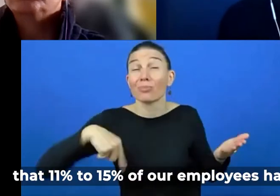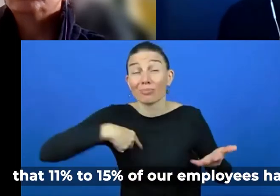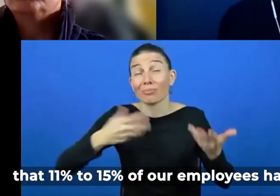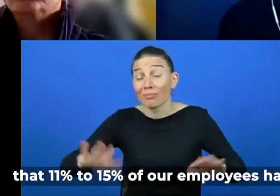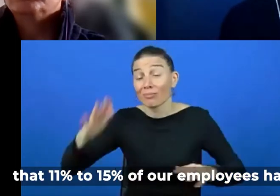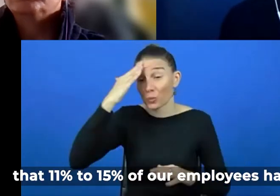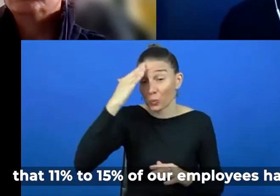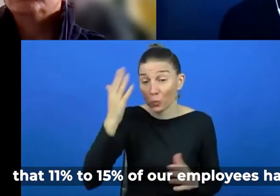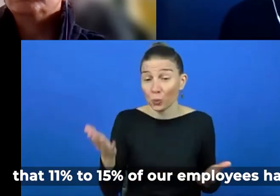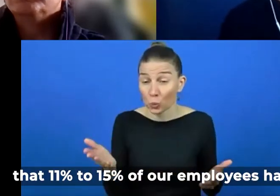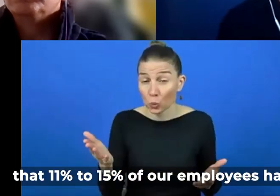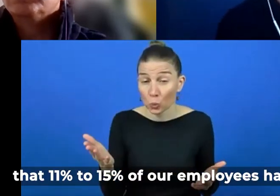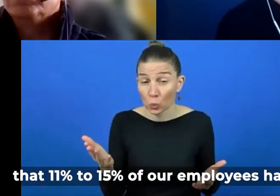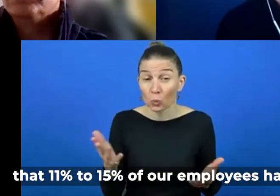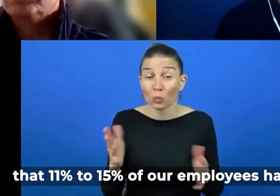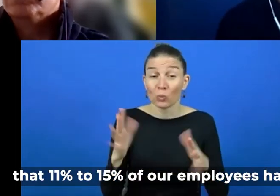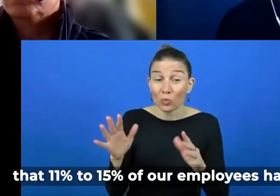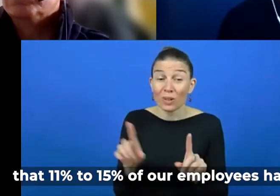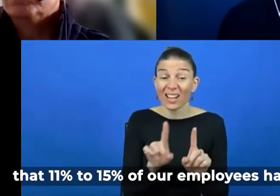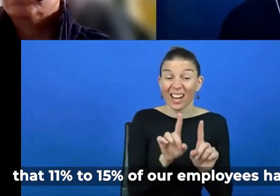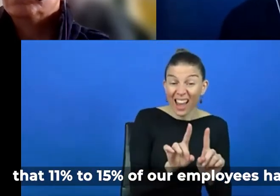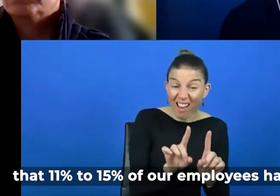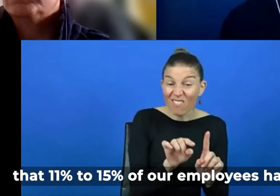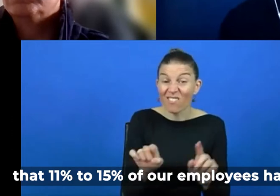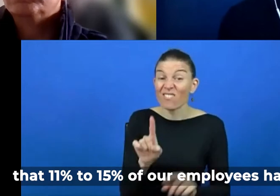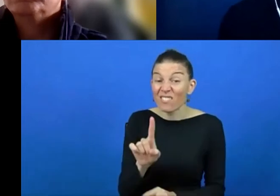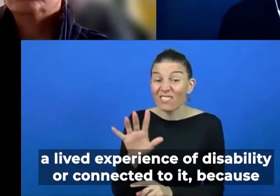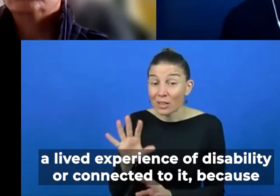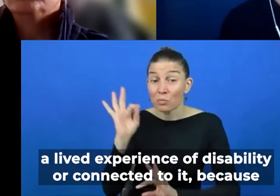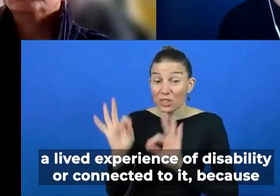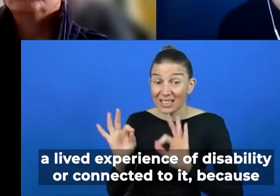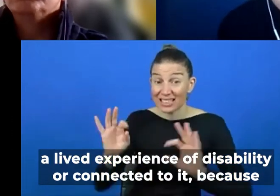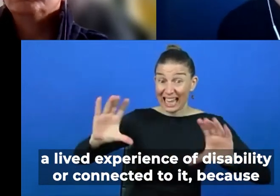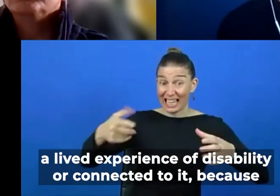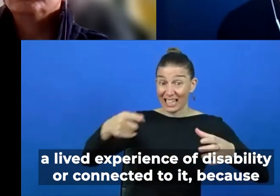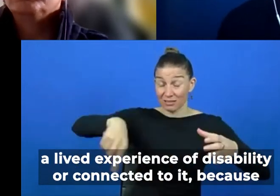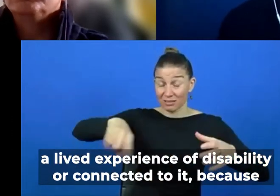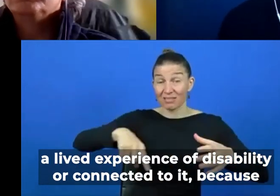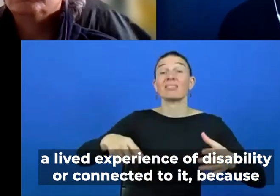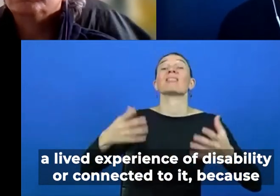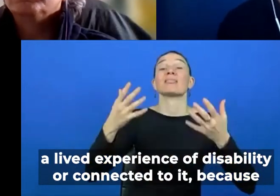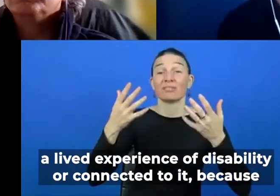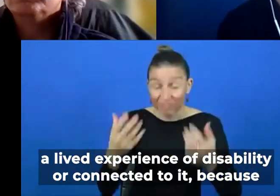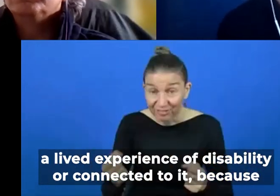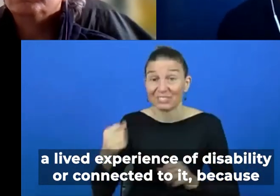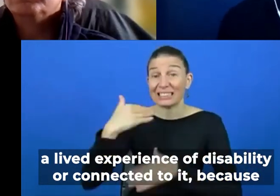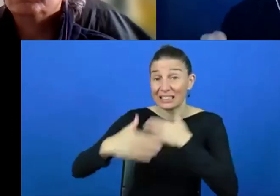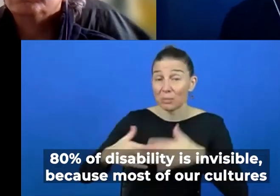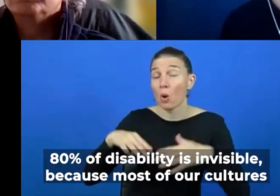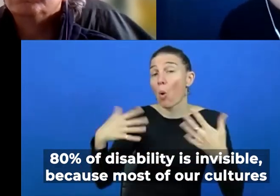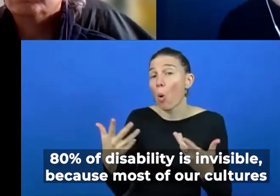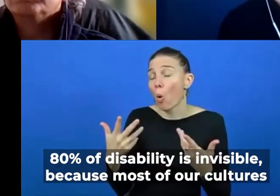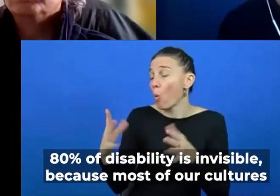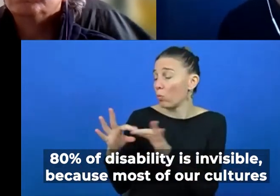that 11 to 15% of our employees have a lived experience of disability or connected to it,